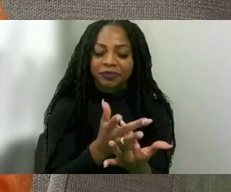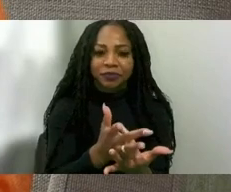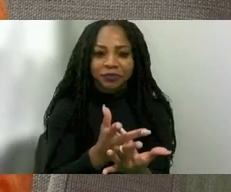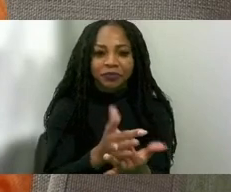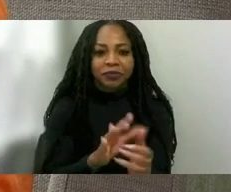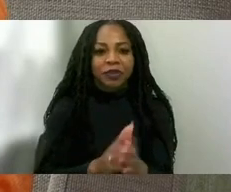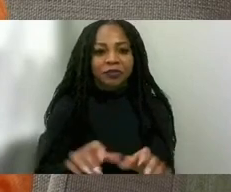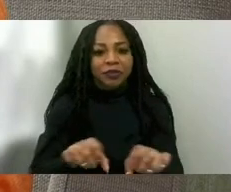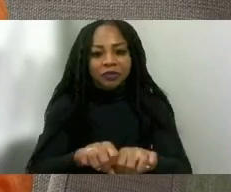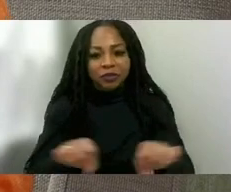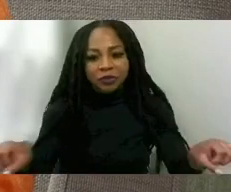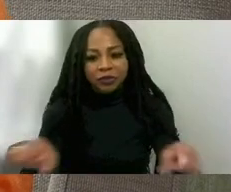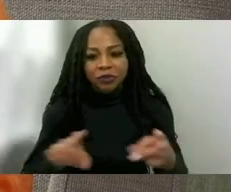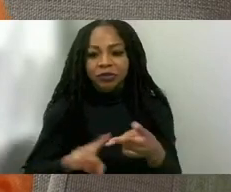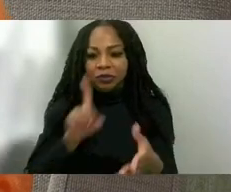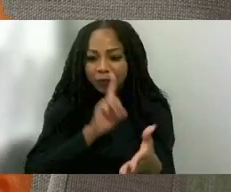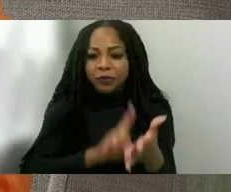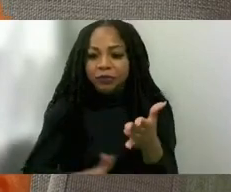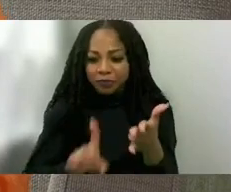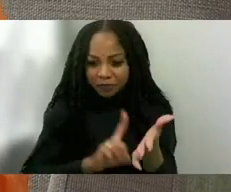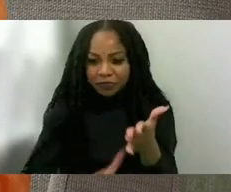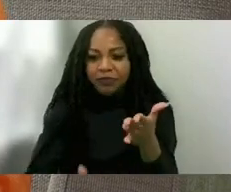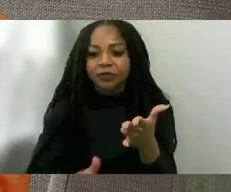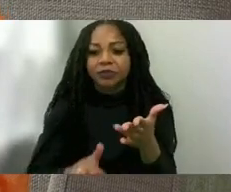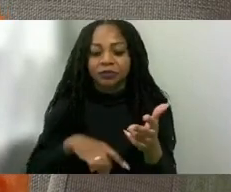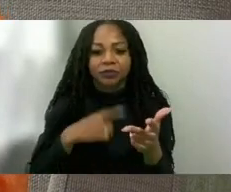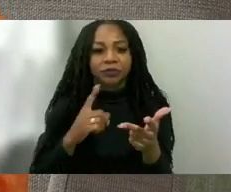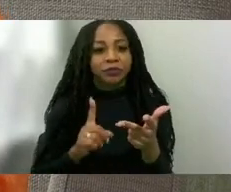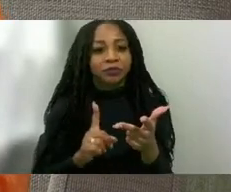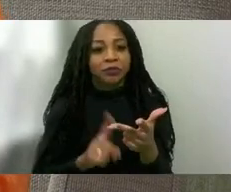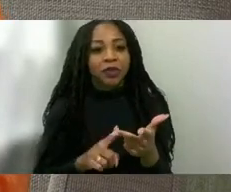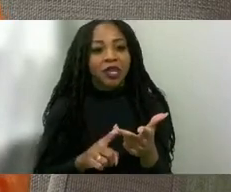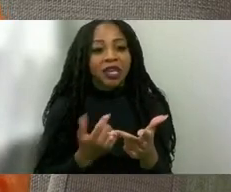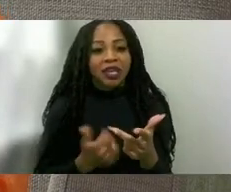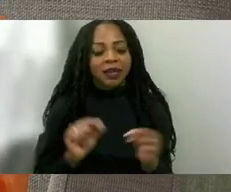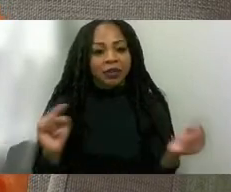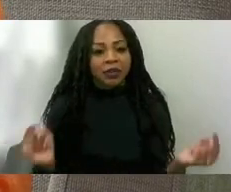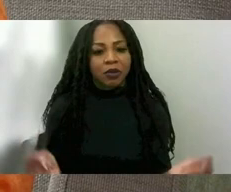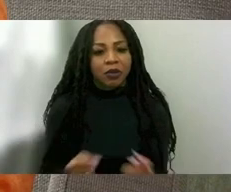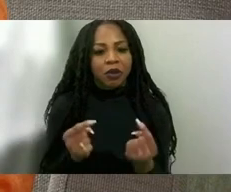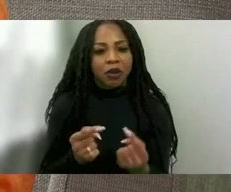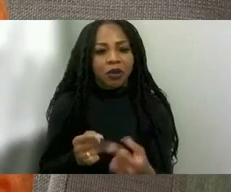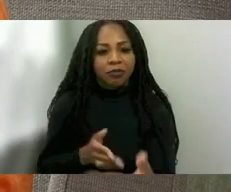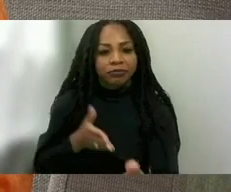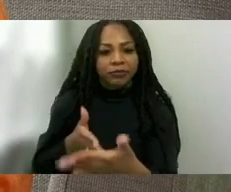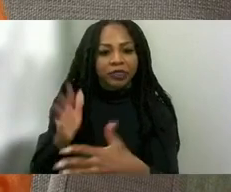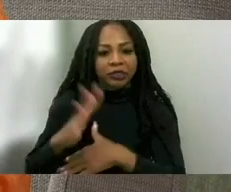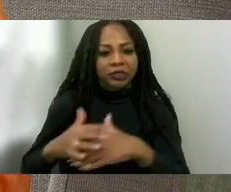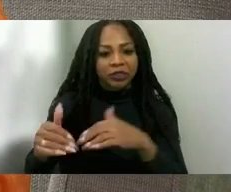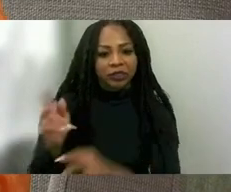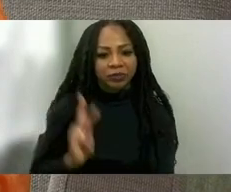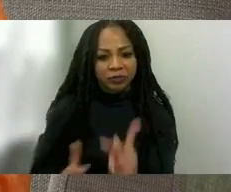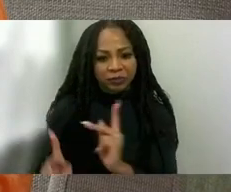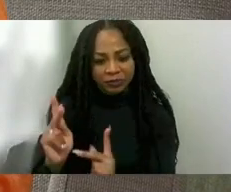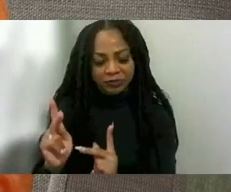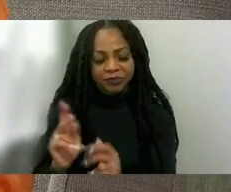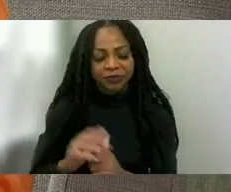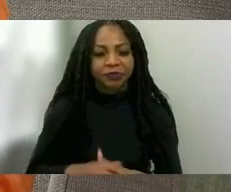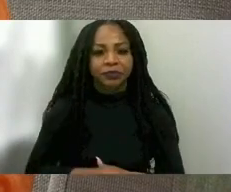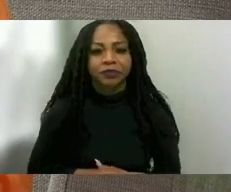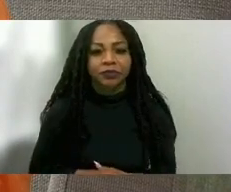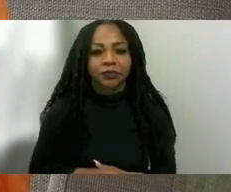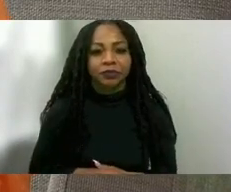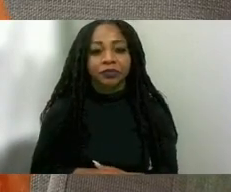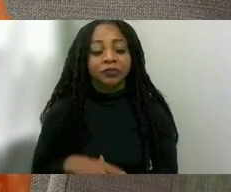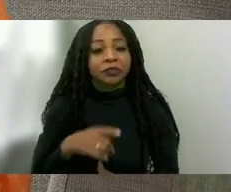scholarship and research and the harms that have been perpetrated against Indigenous peoples through those things. Eve has